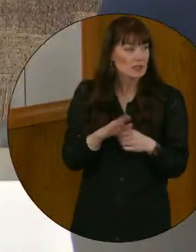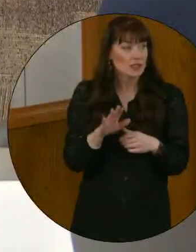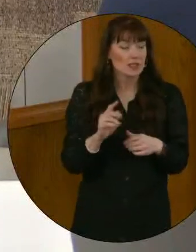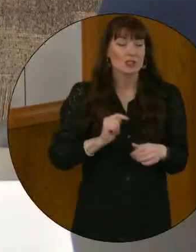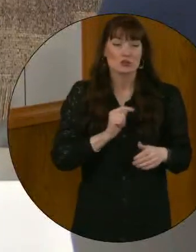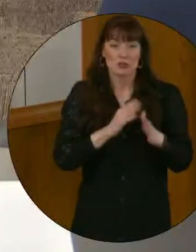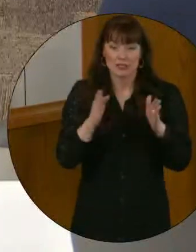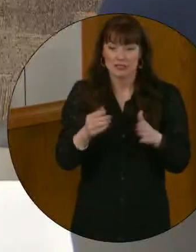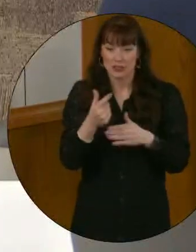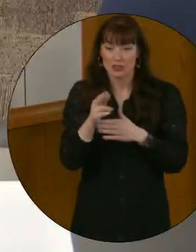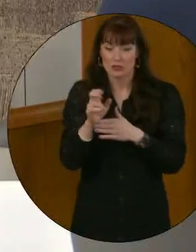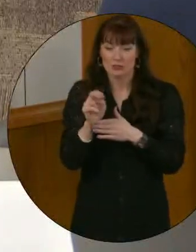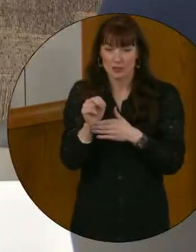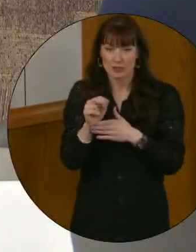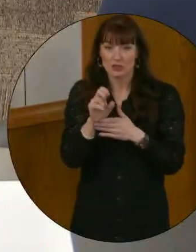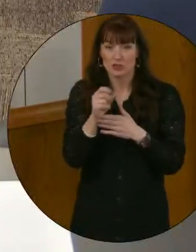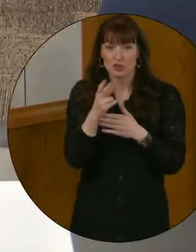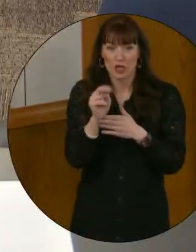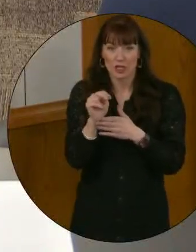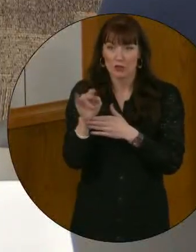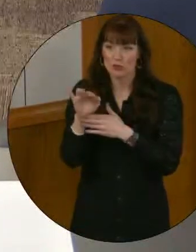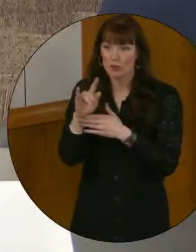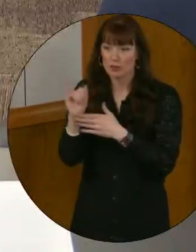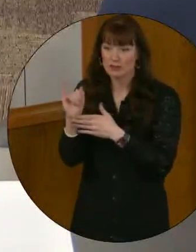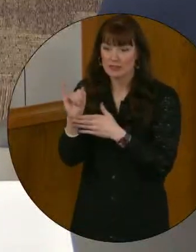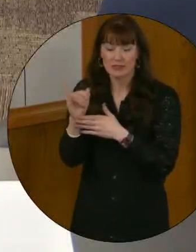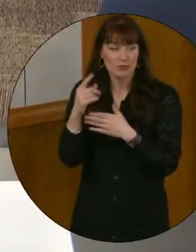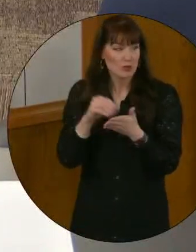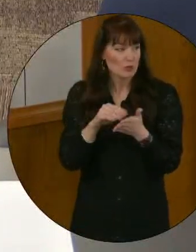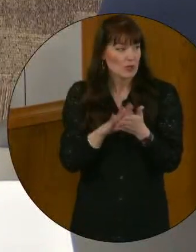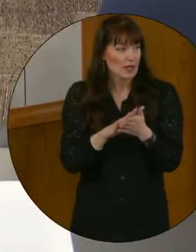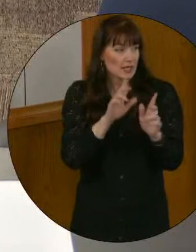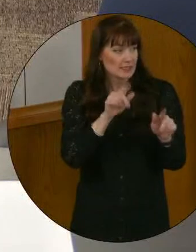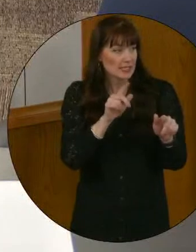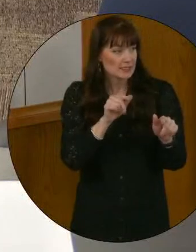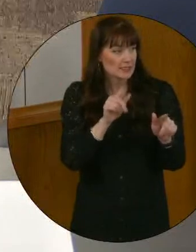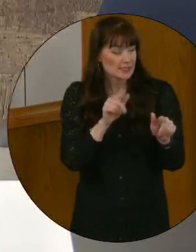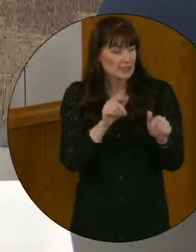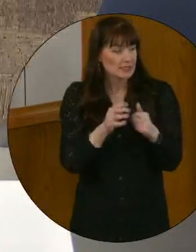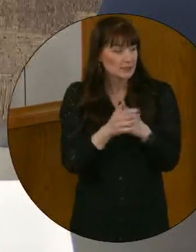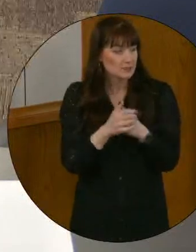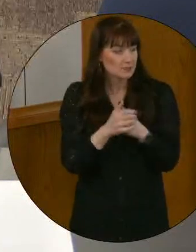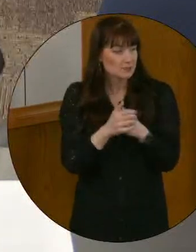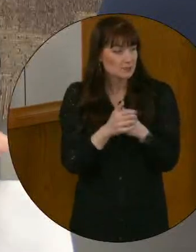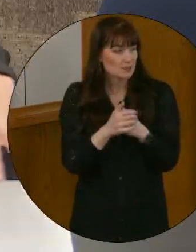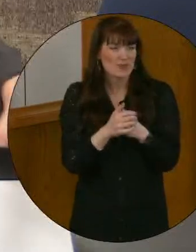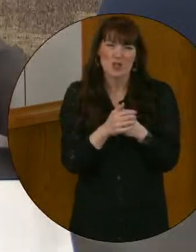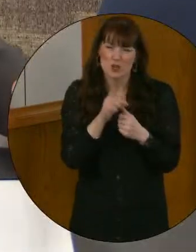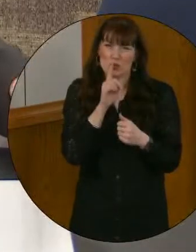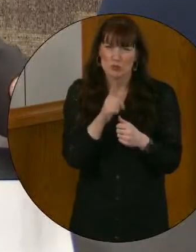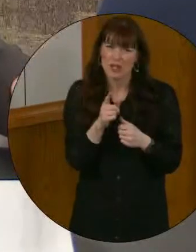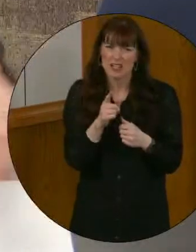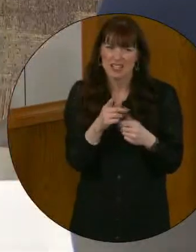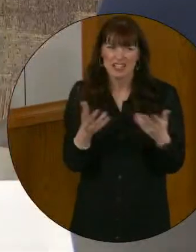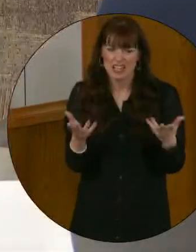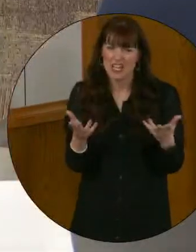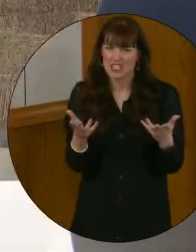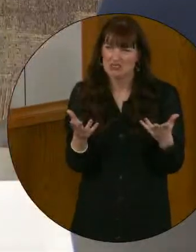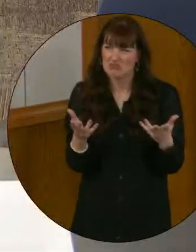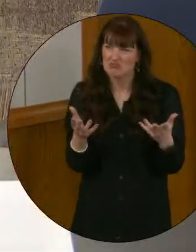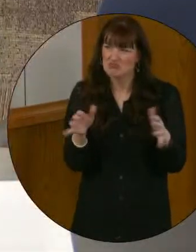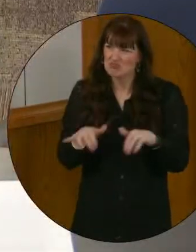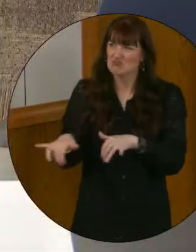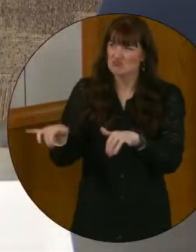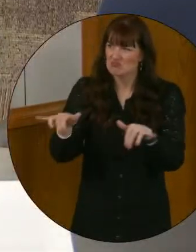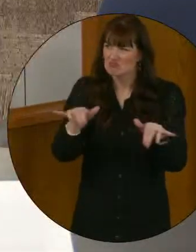Trustee Guzman, Shauna Rafalski for the record. The attendance was pretty well spread across